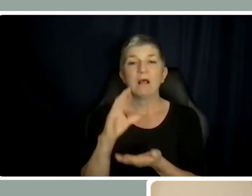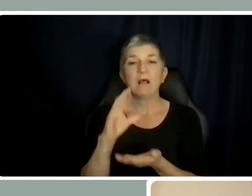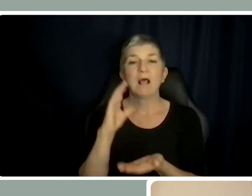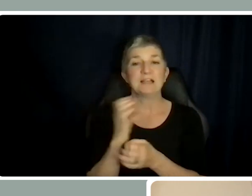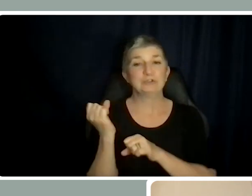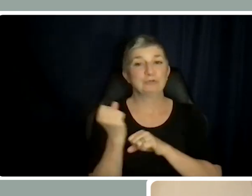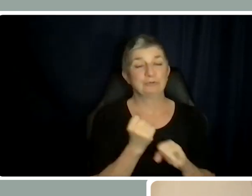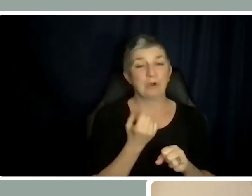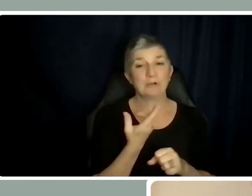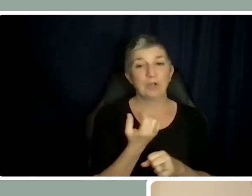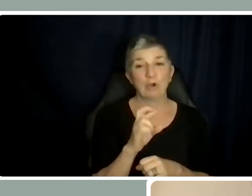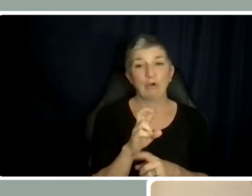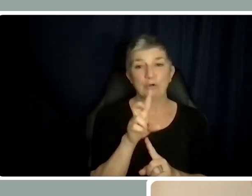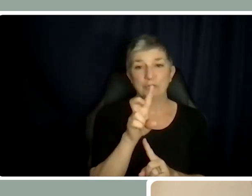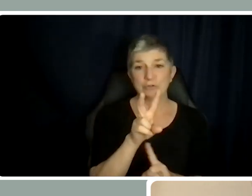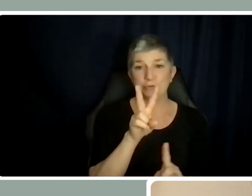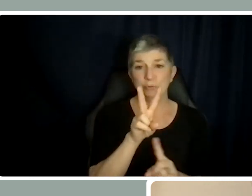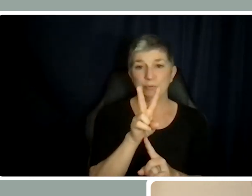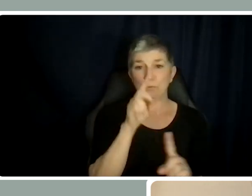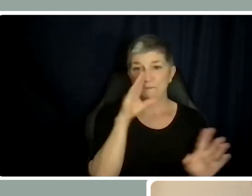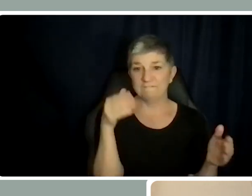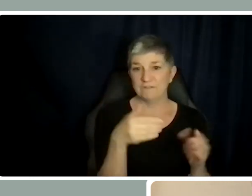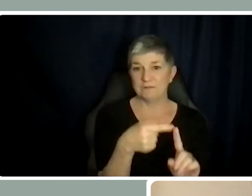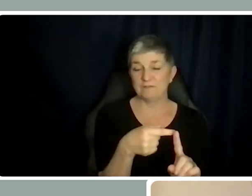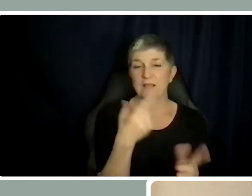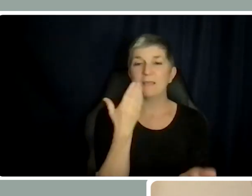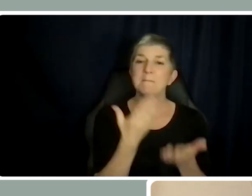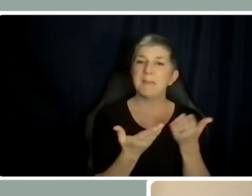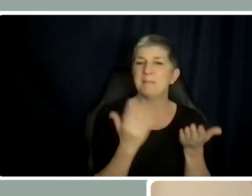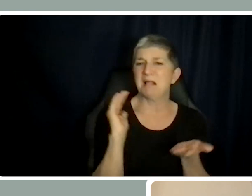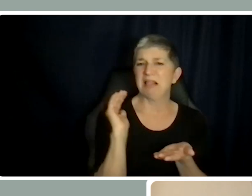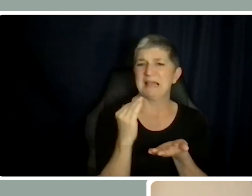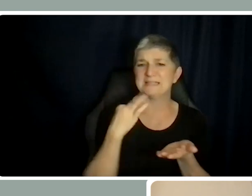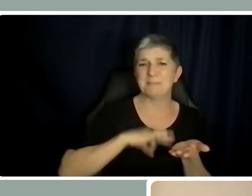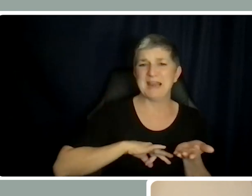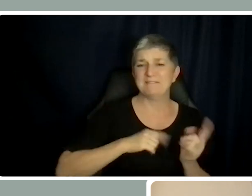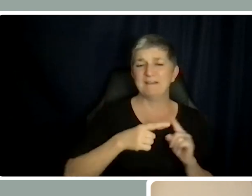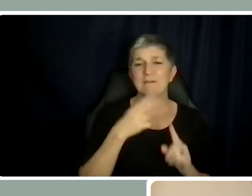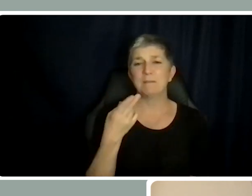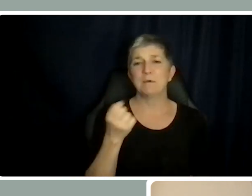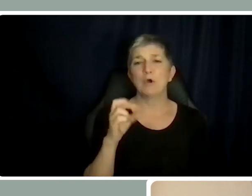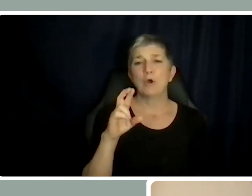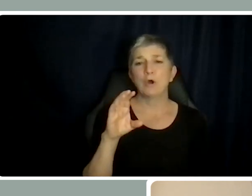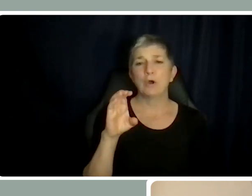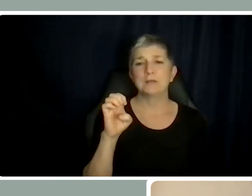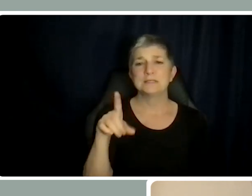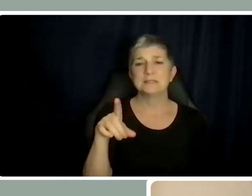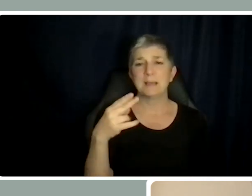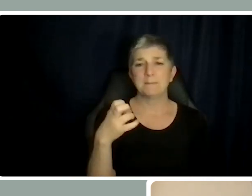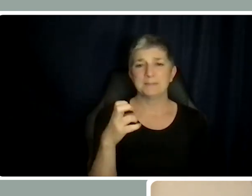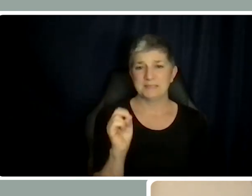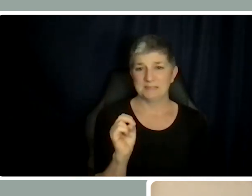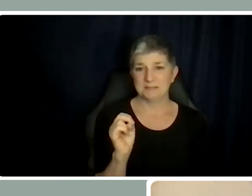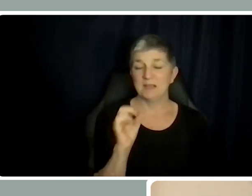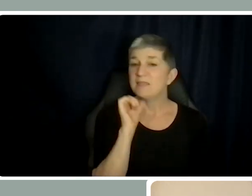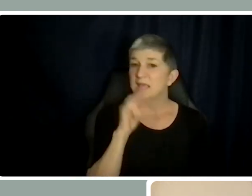strongly HER2 driven, that you may derive a bit less benefit from Herceptin. But that doesn't